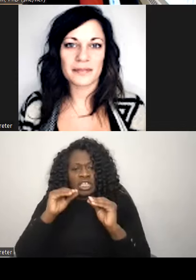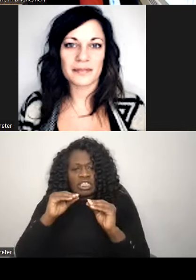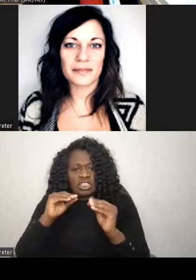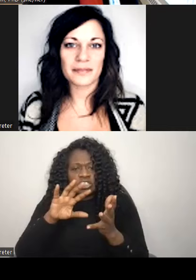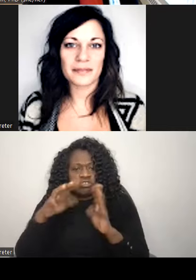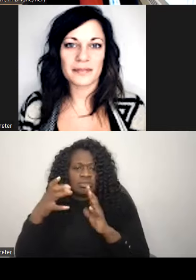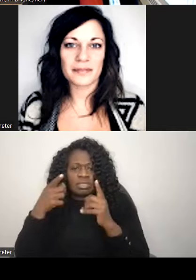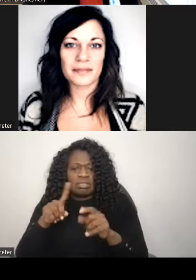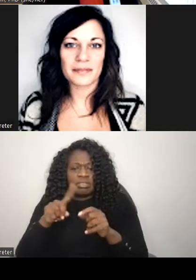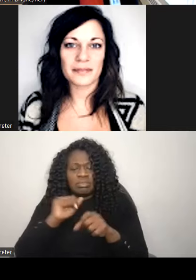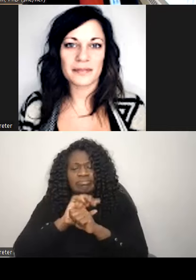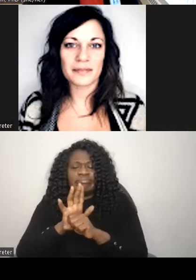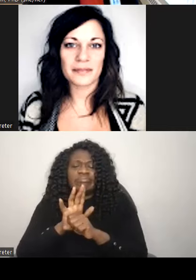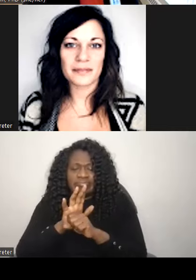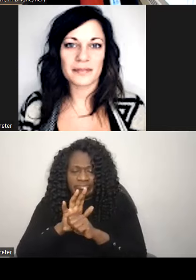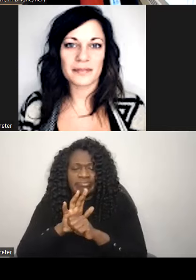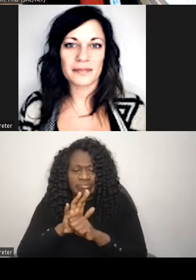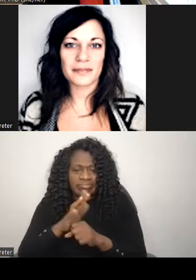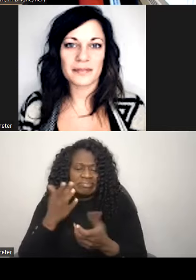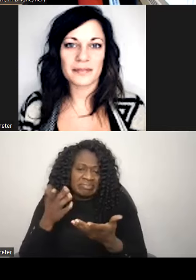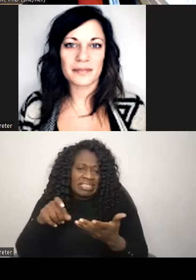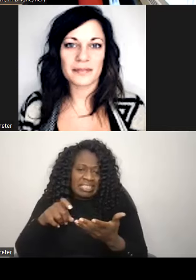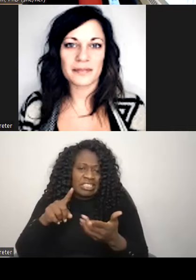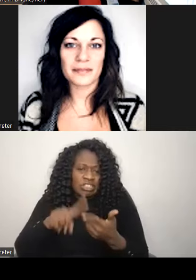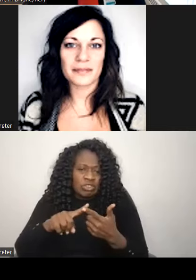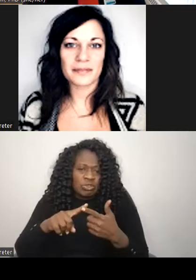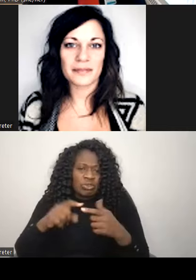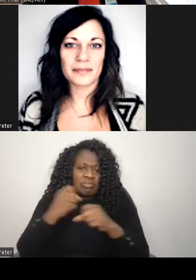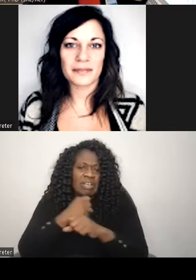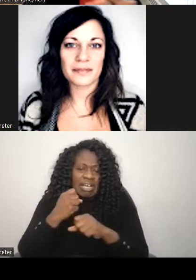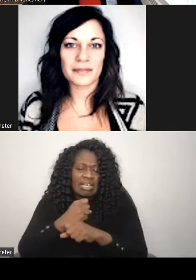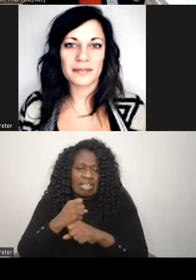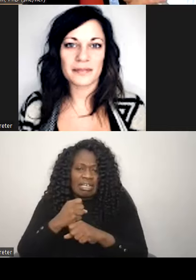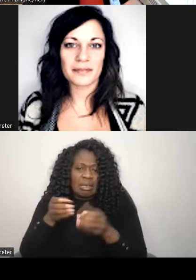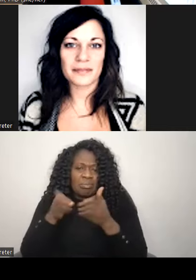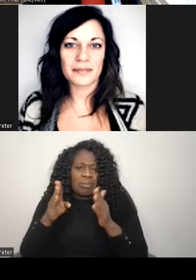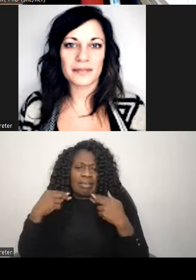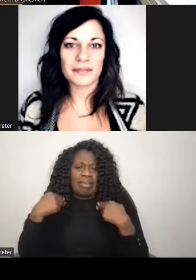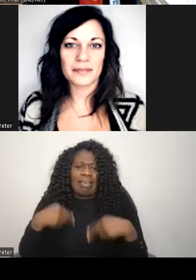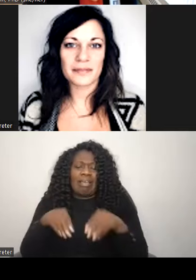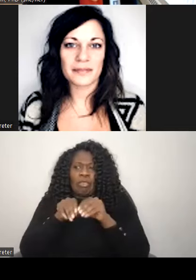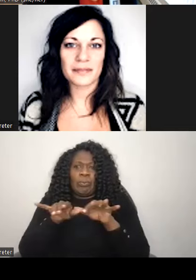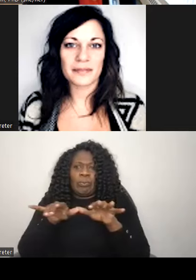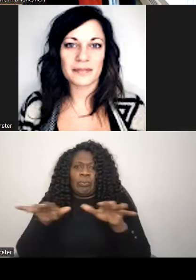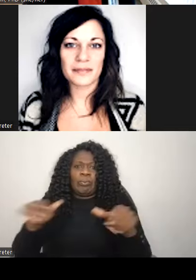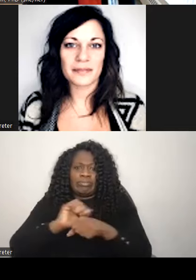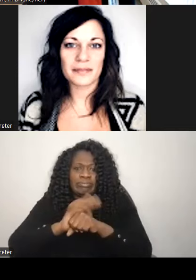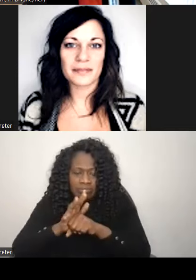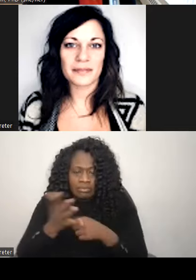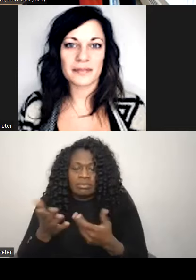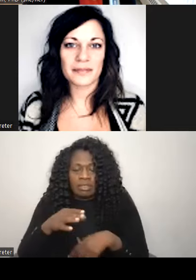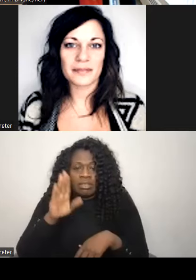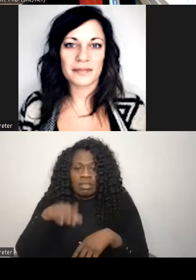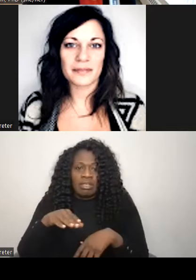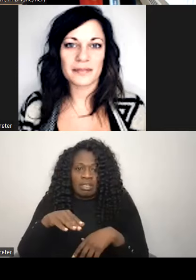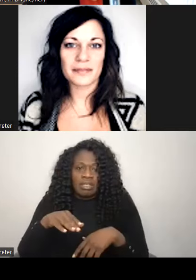happened during the COVID pandemic, while it may have been necessary to sort of fight public health, spread of the illness itself,